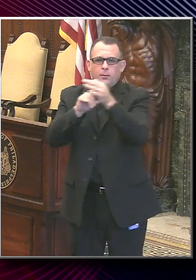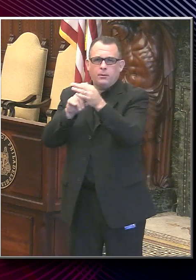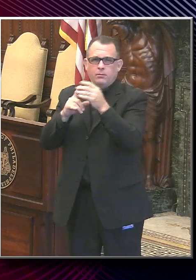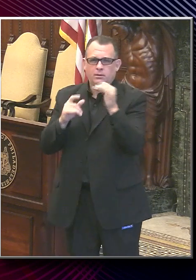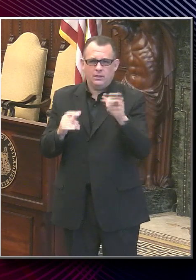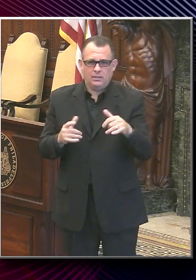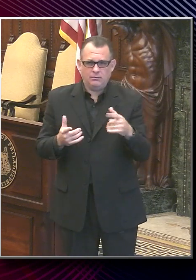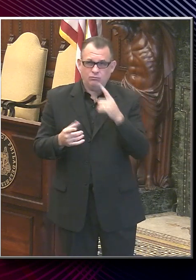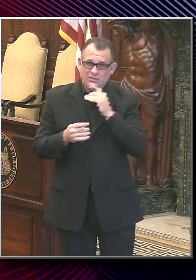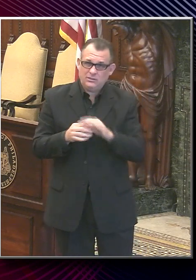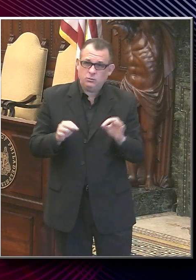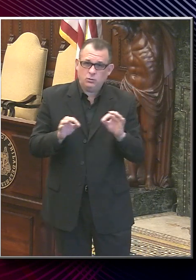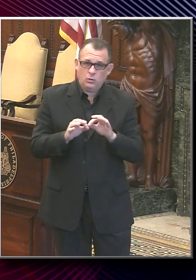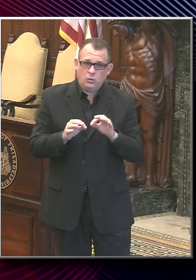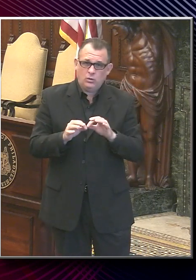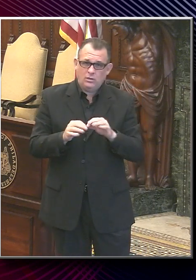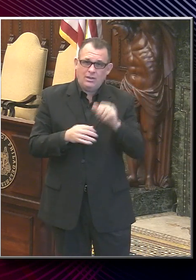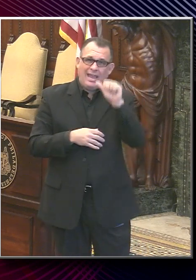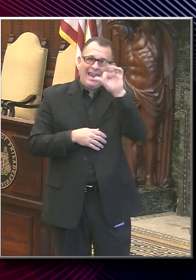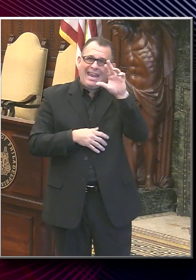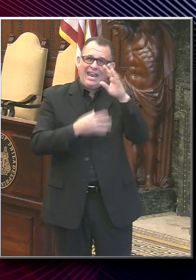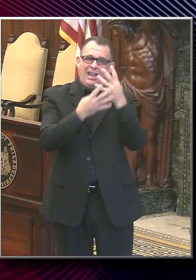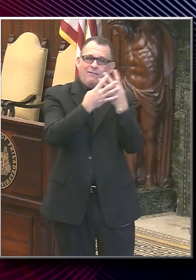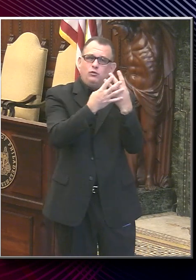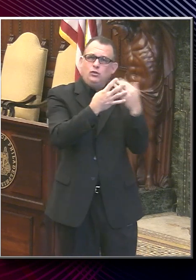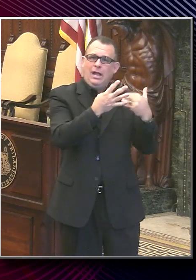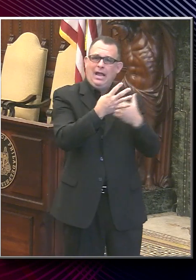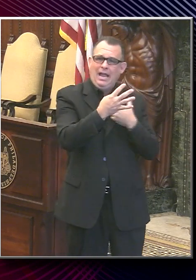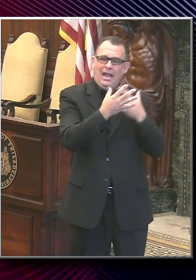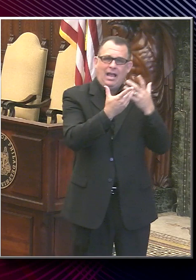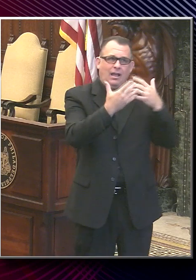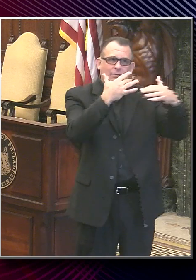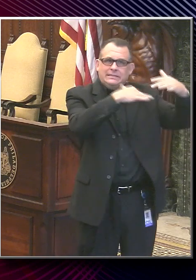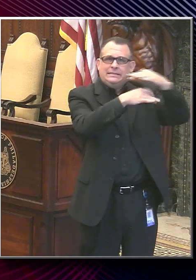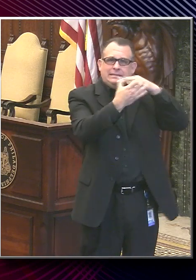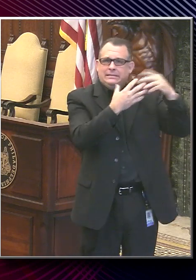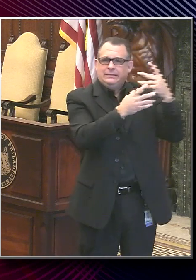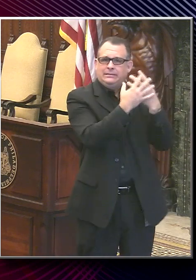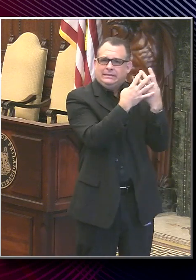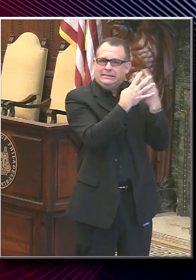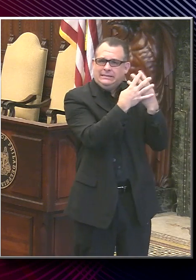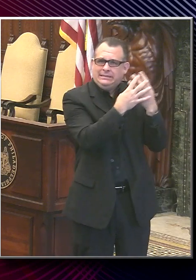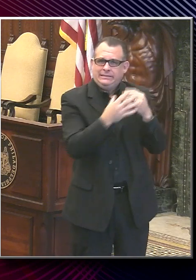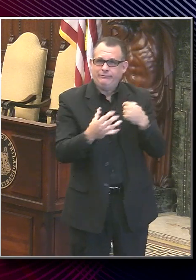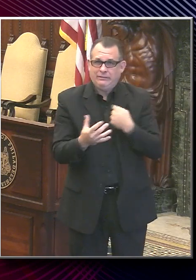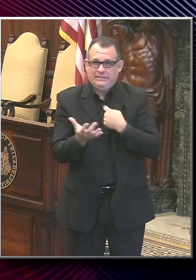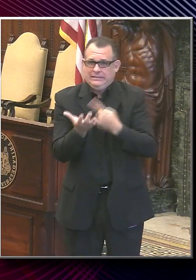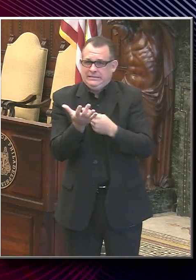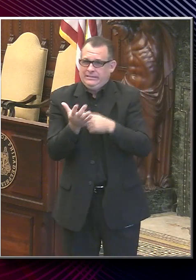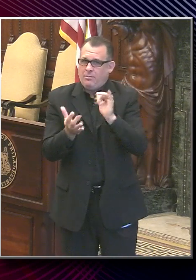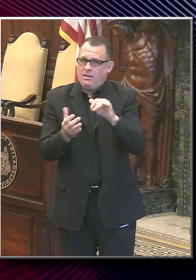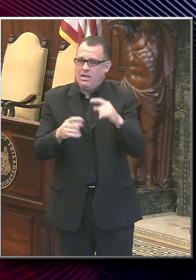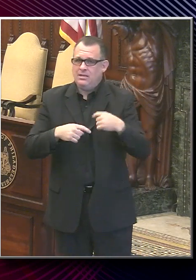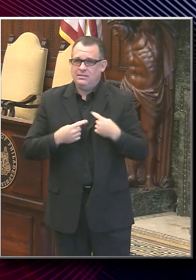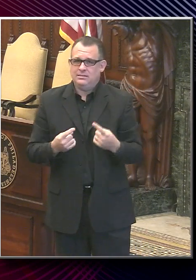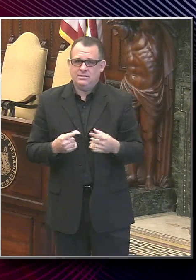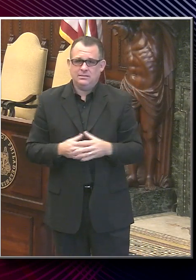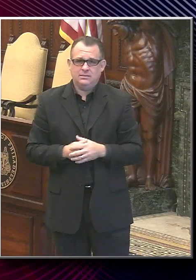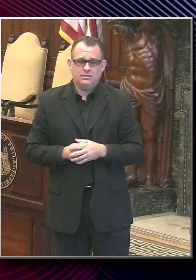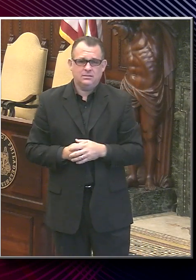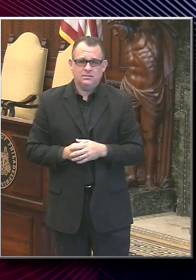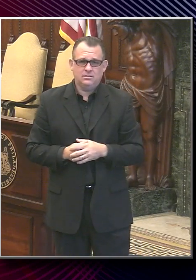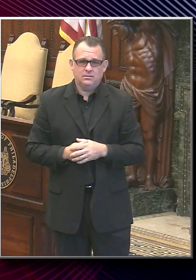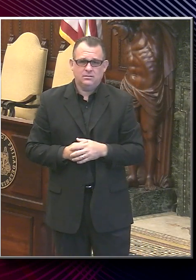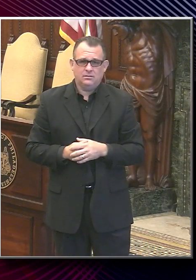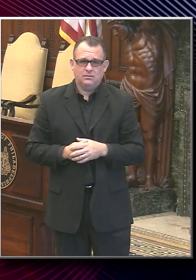important ventilation is to reducing the risk of spread. We haven't talked about that much in the past, and in view of the, at least the concern out there and